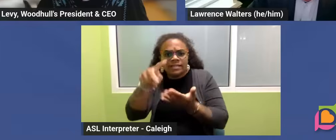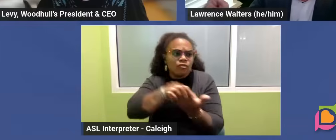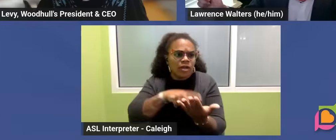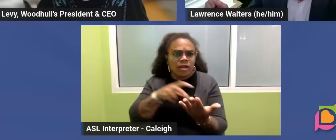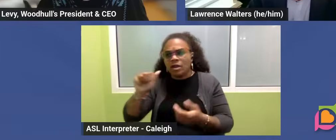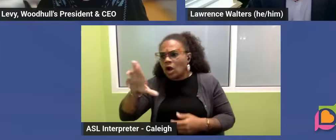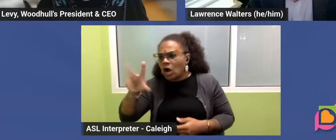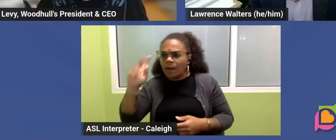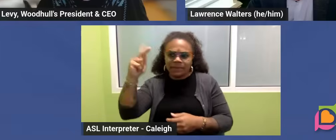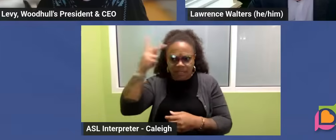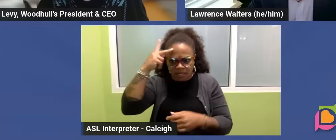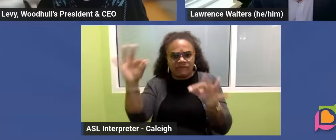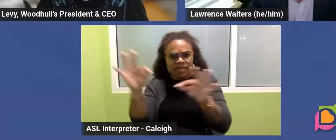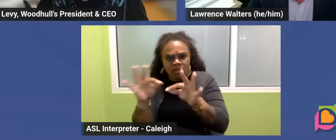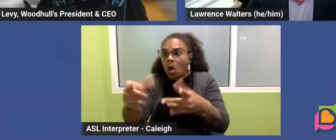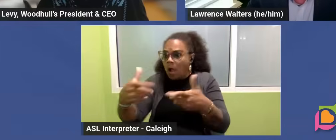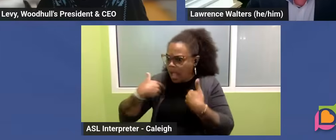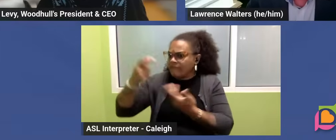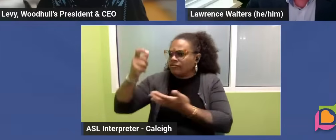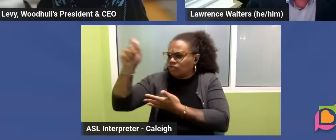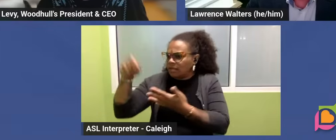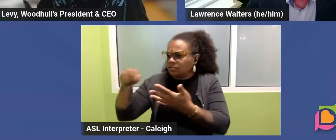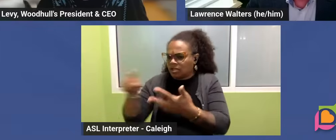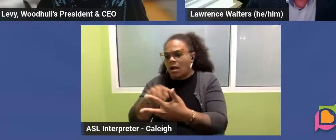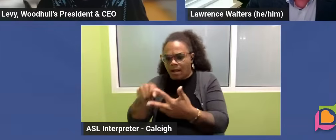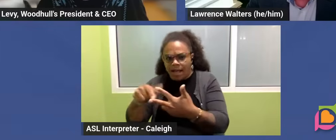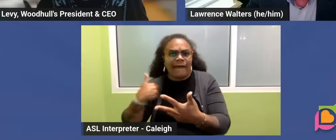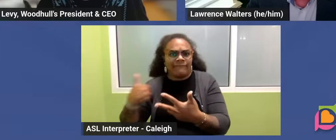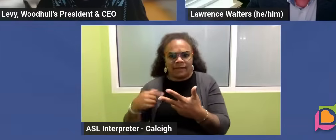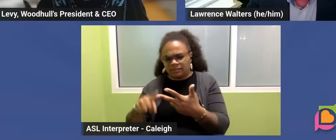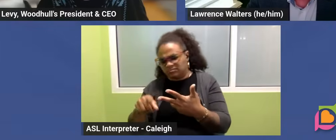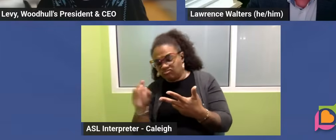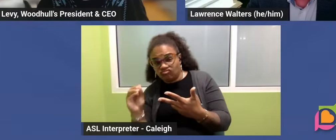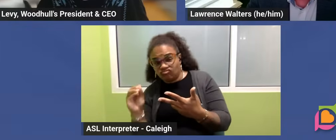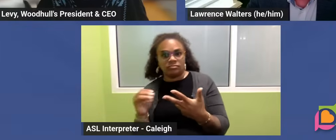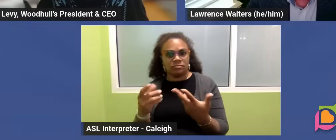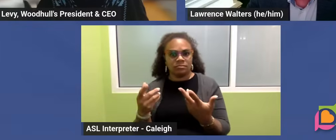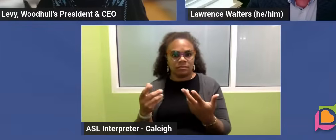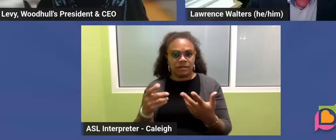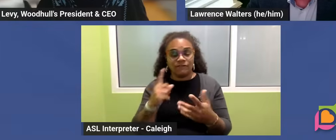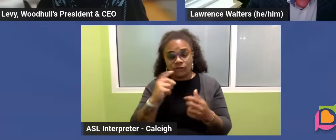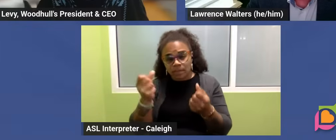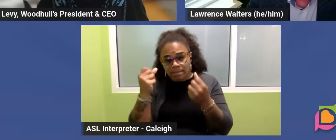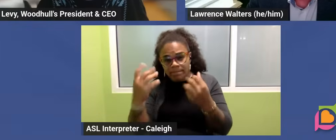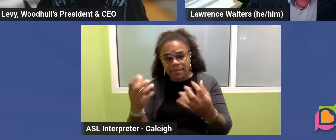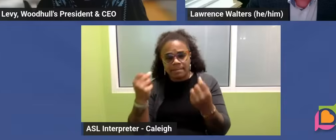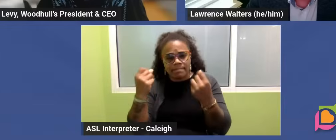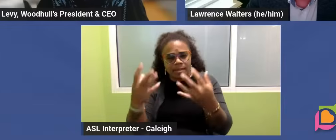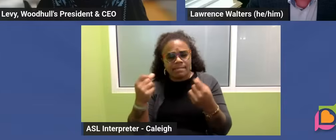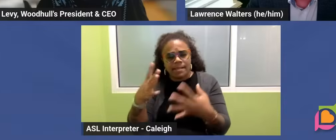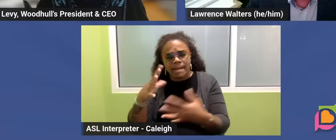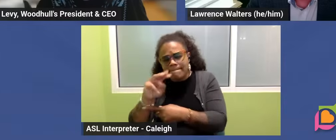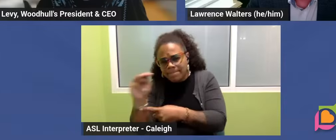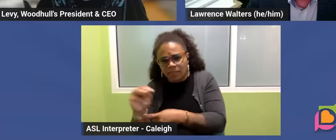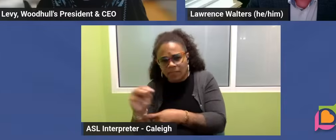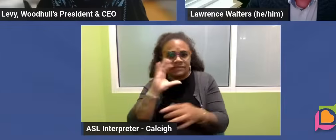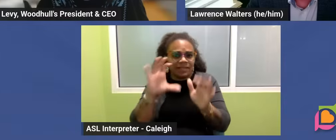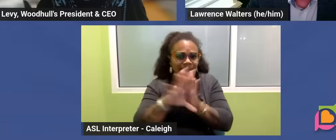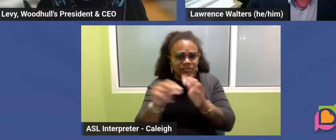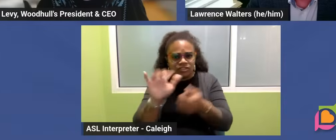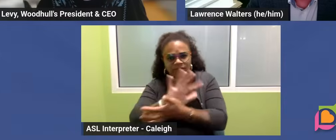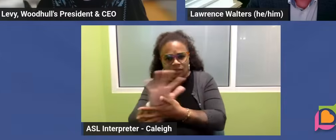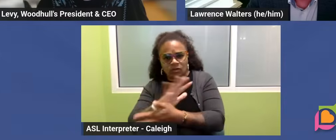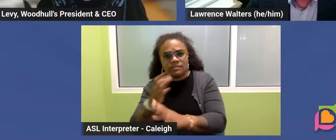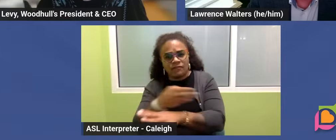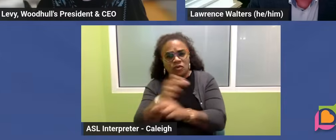check, this column, for millions and millions of images and video to ever get a determination whether or